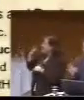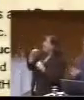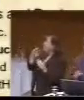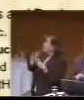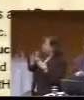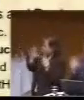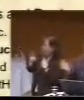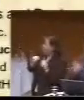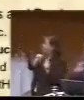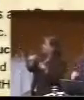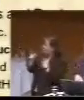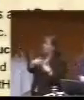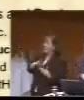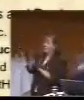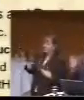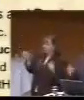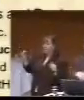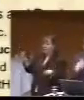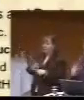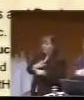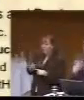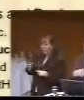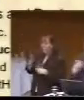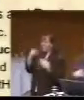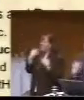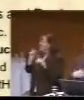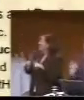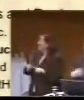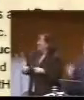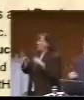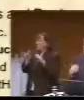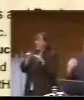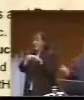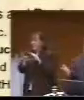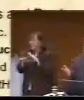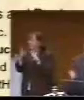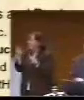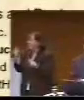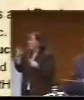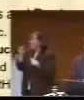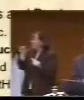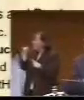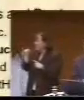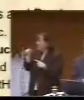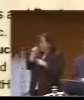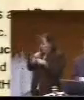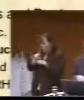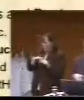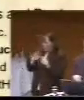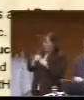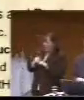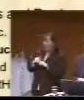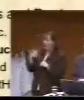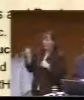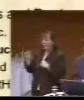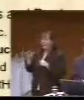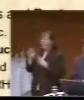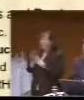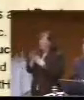There's accessible media producers I've listed here that are also working on how do we make books. You can get books from Recording for the Blind Dyslexic,